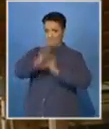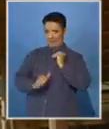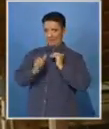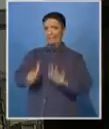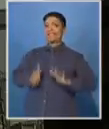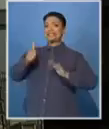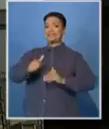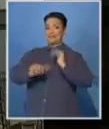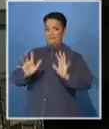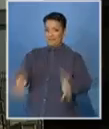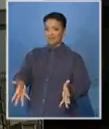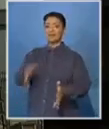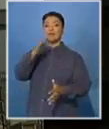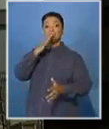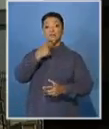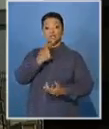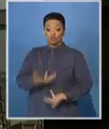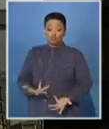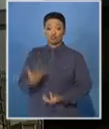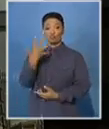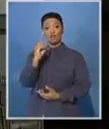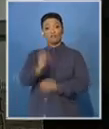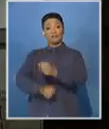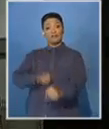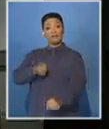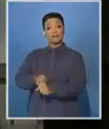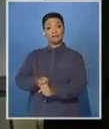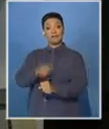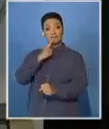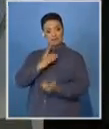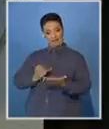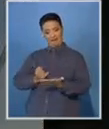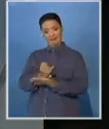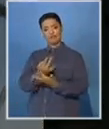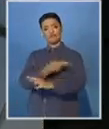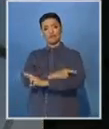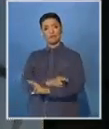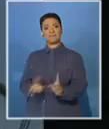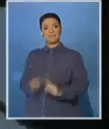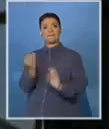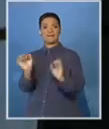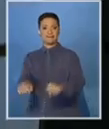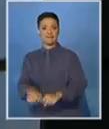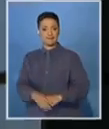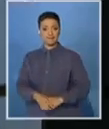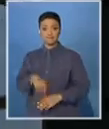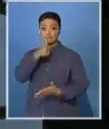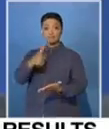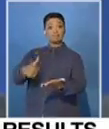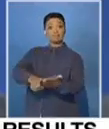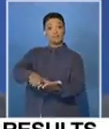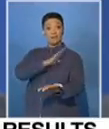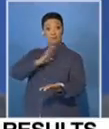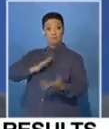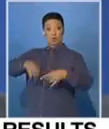fund was informed that the now 50-year-old Molefe was taking early retirement. An accompanying letter from